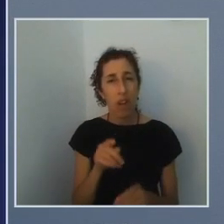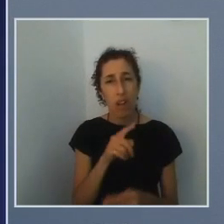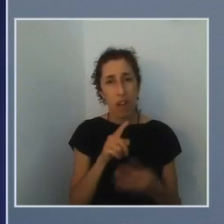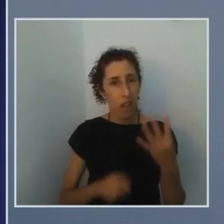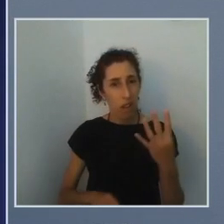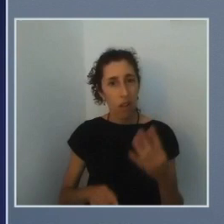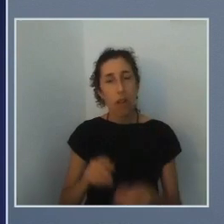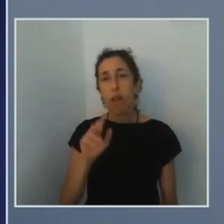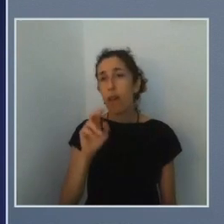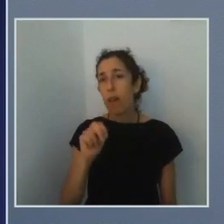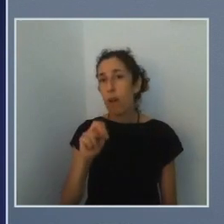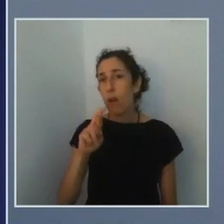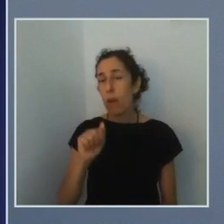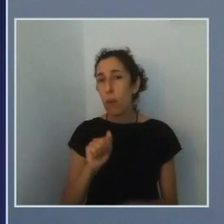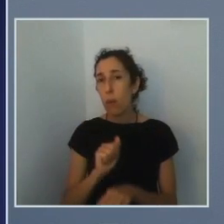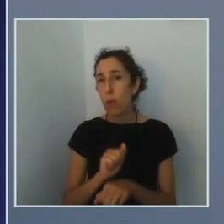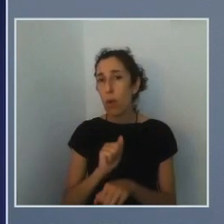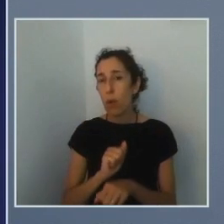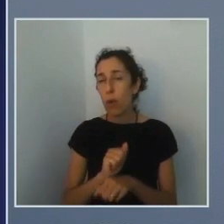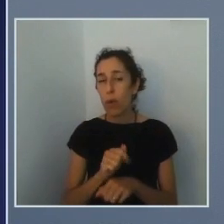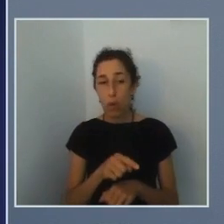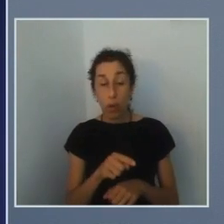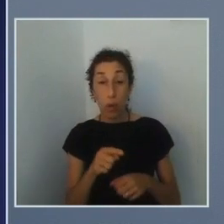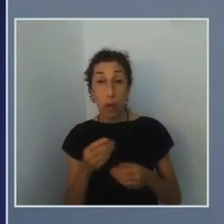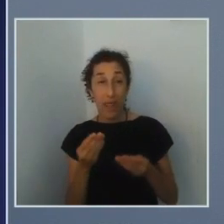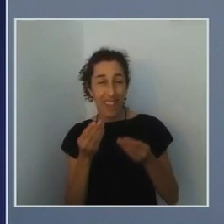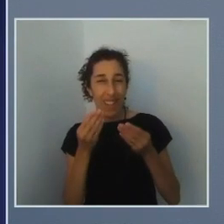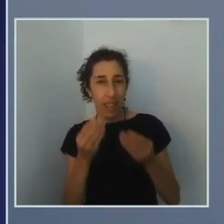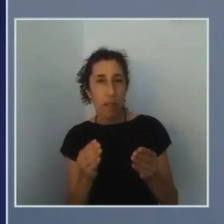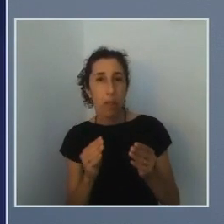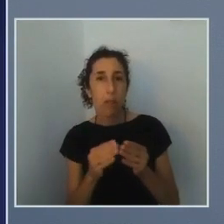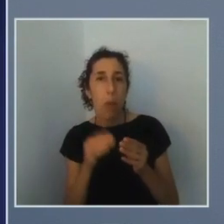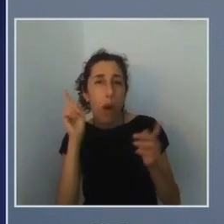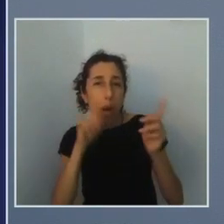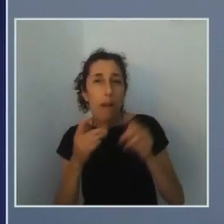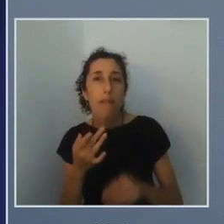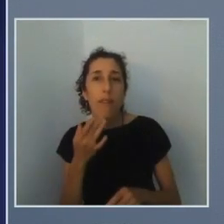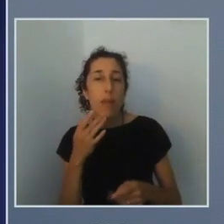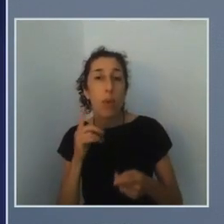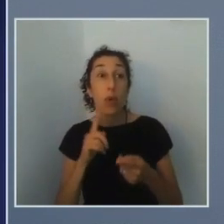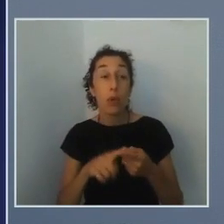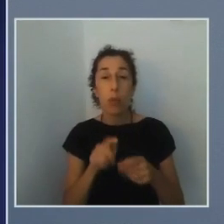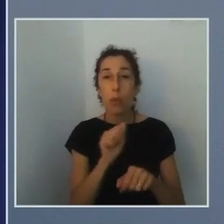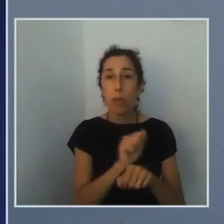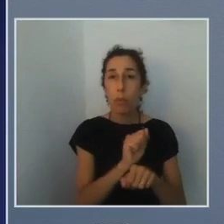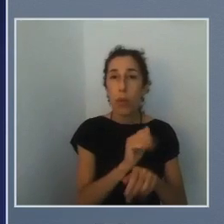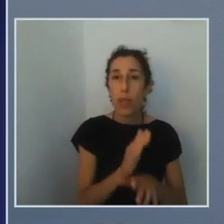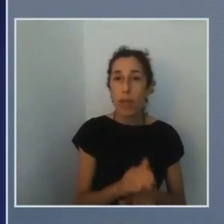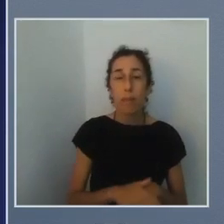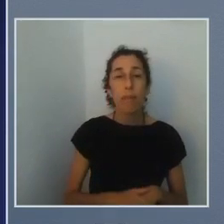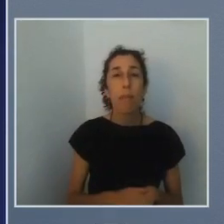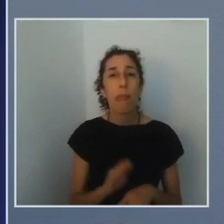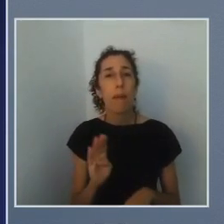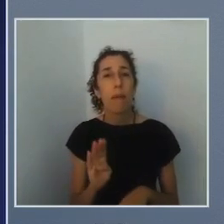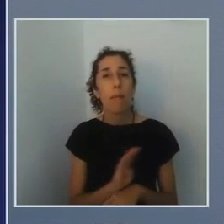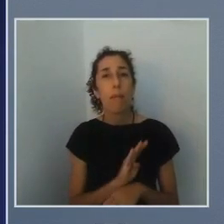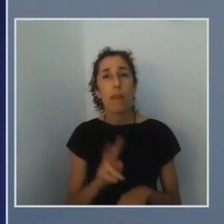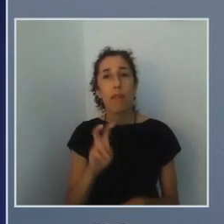families, and favored board members, employees, and vendors to benefit through reimbursed